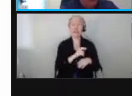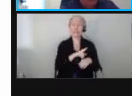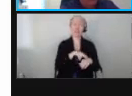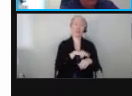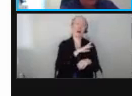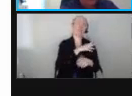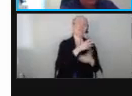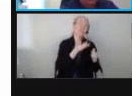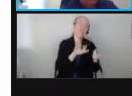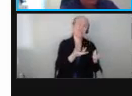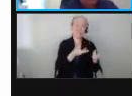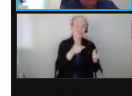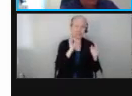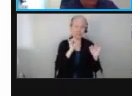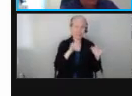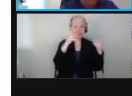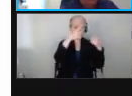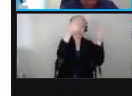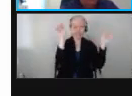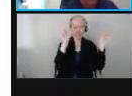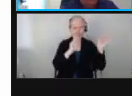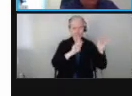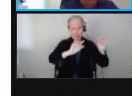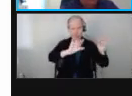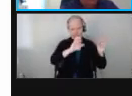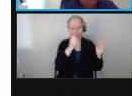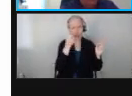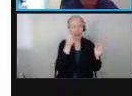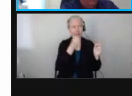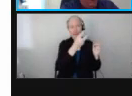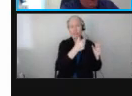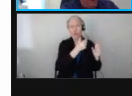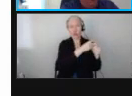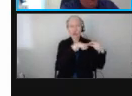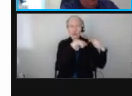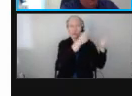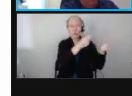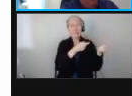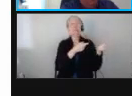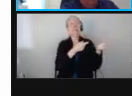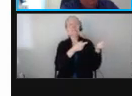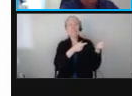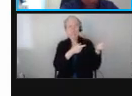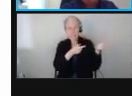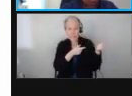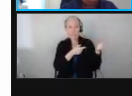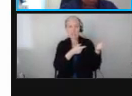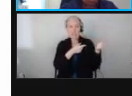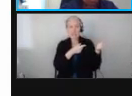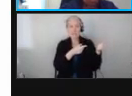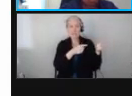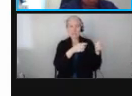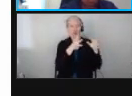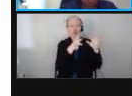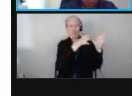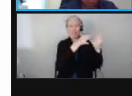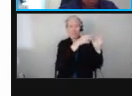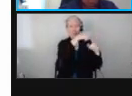general population over the past couple of years, can certainly have some off-nominal